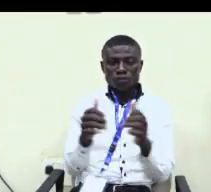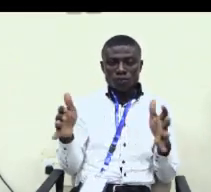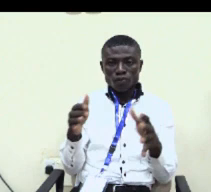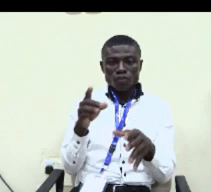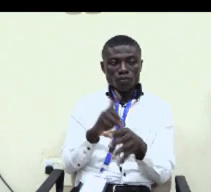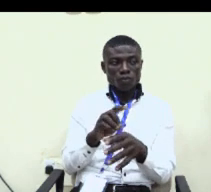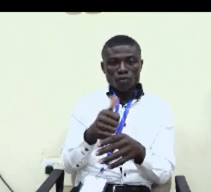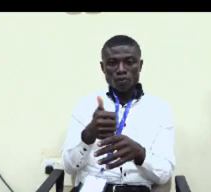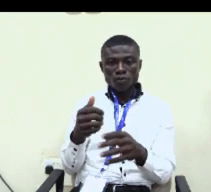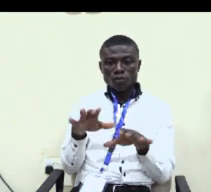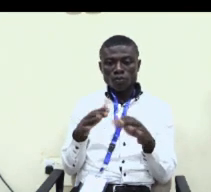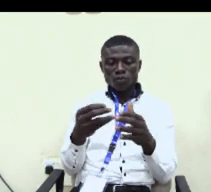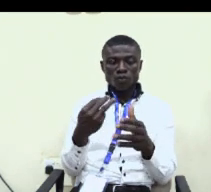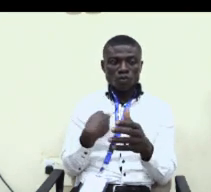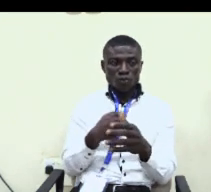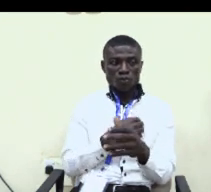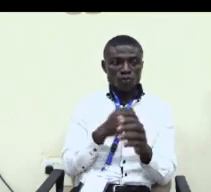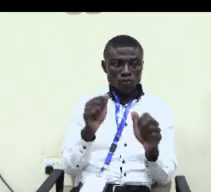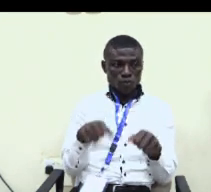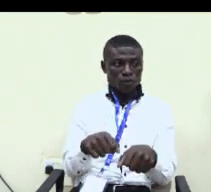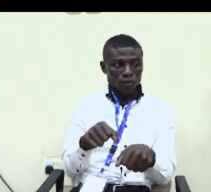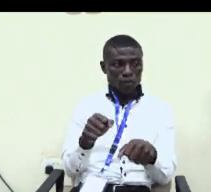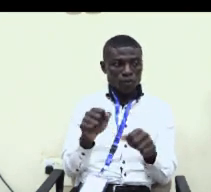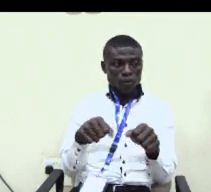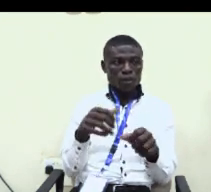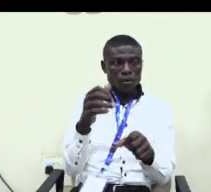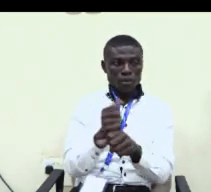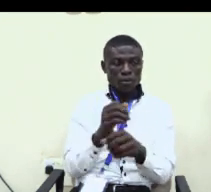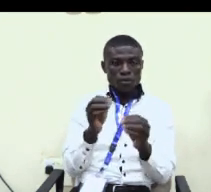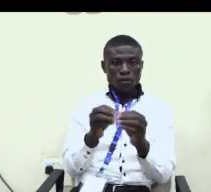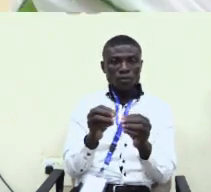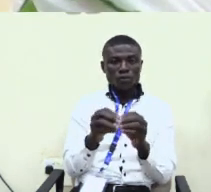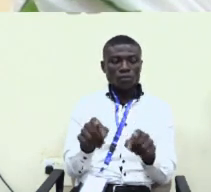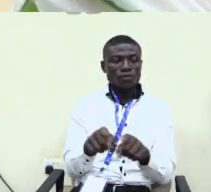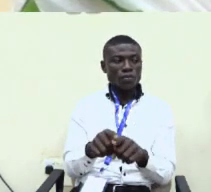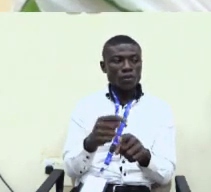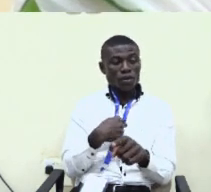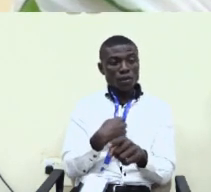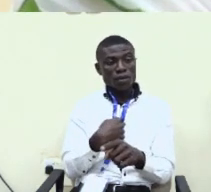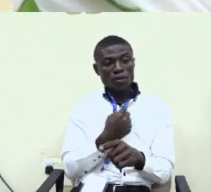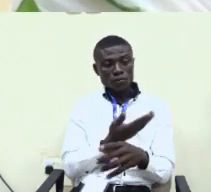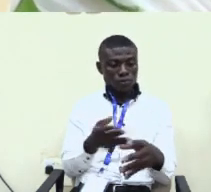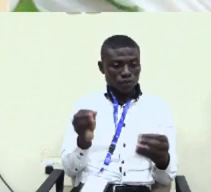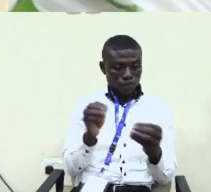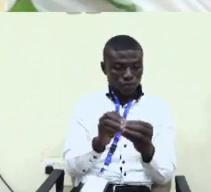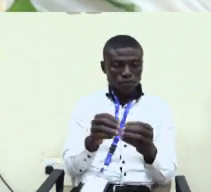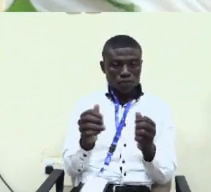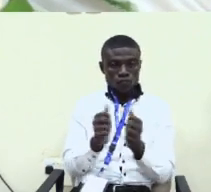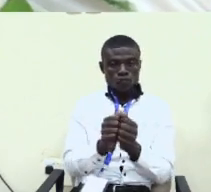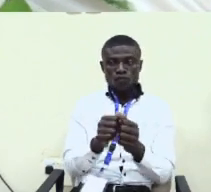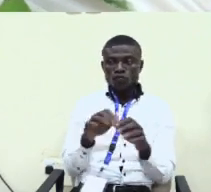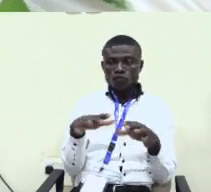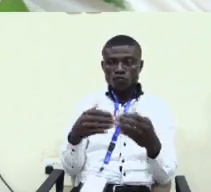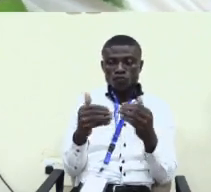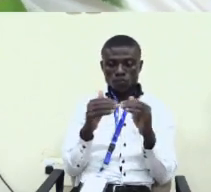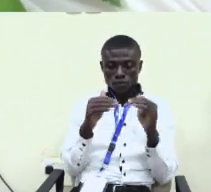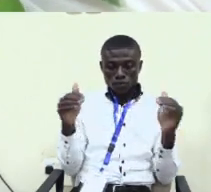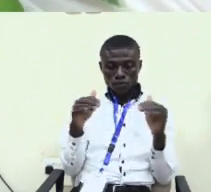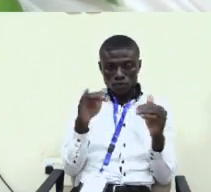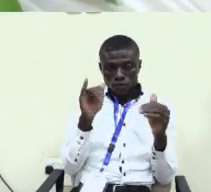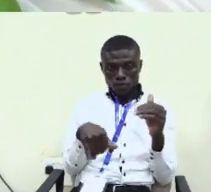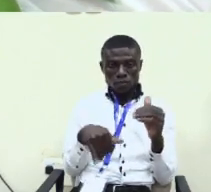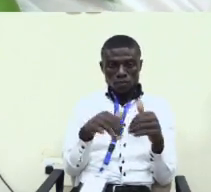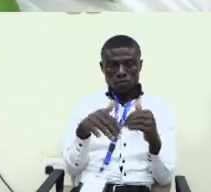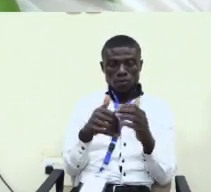community members, they would have been able to achieve more. And let me say that at the community level, that is